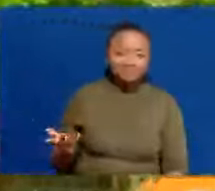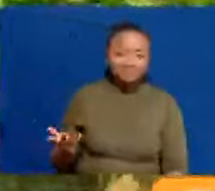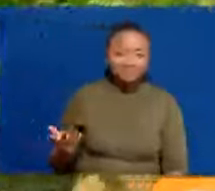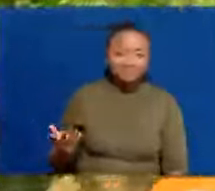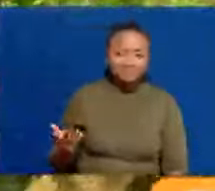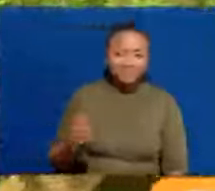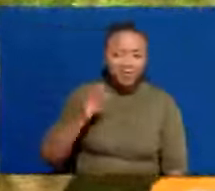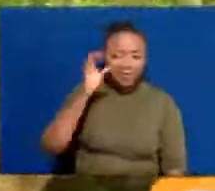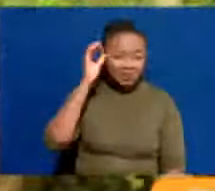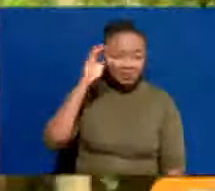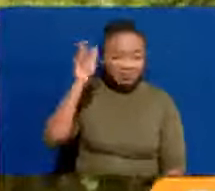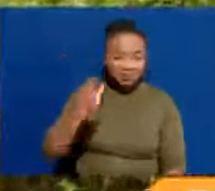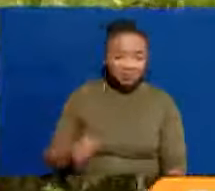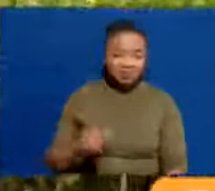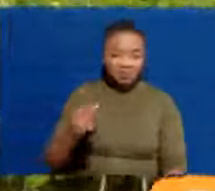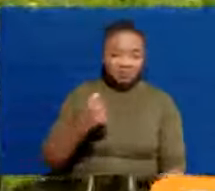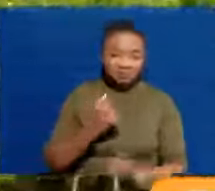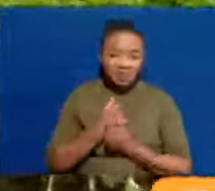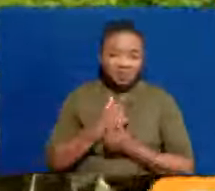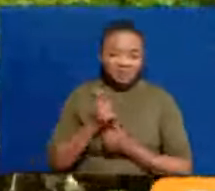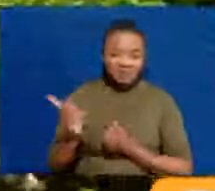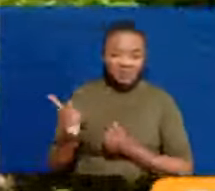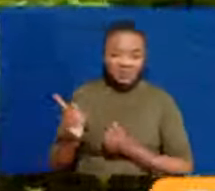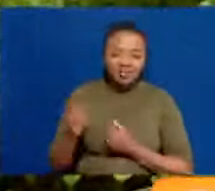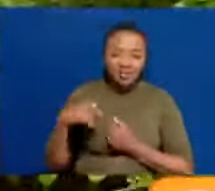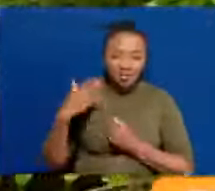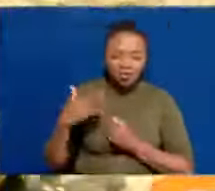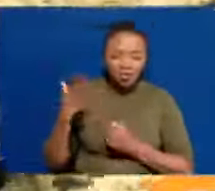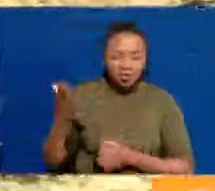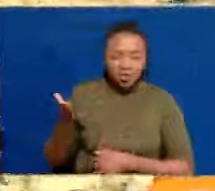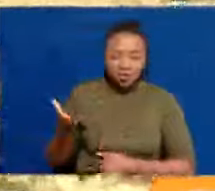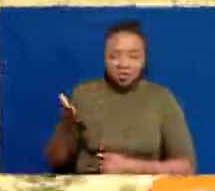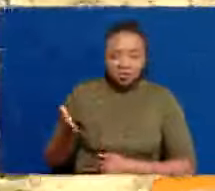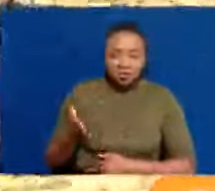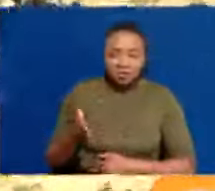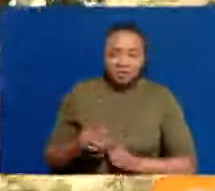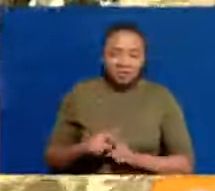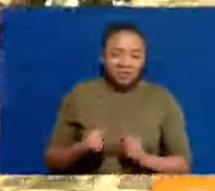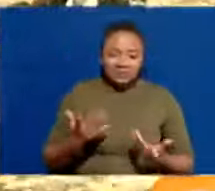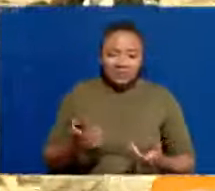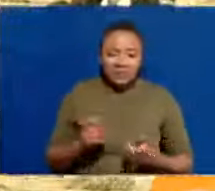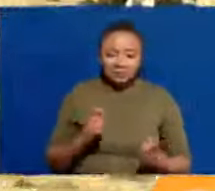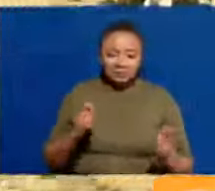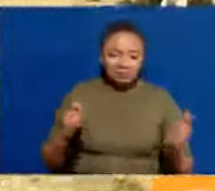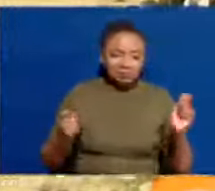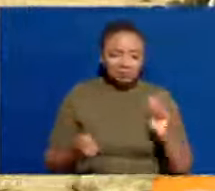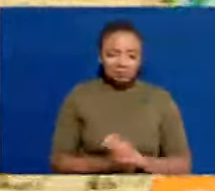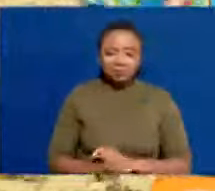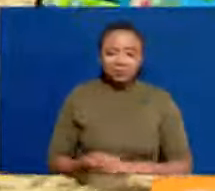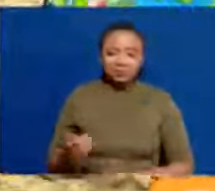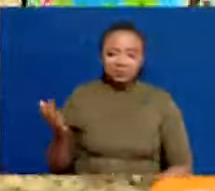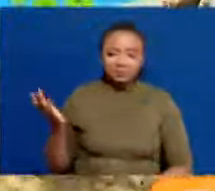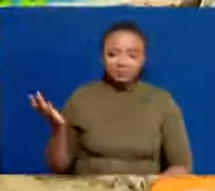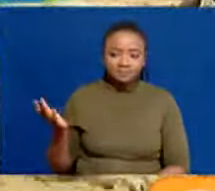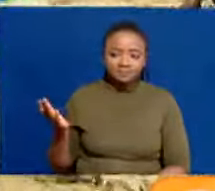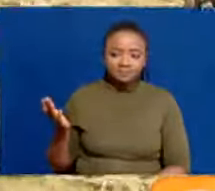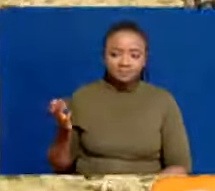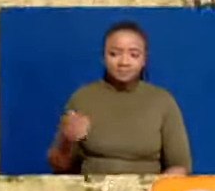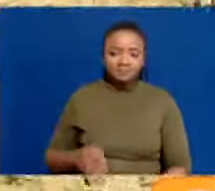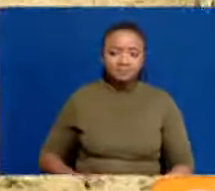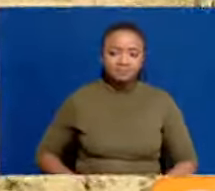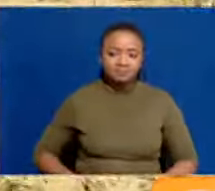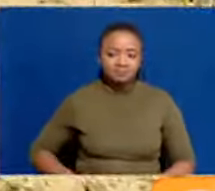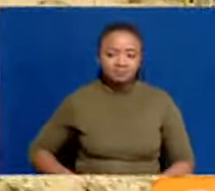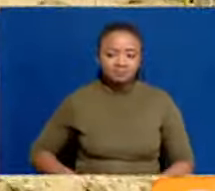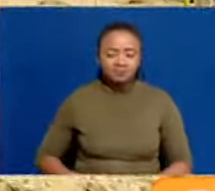merely a collection of stilted trees rooted in the brackish waters. They preserve an entire ecosystem. At a time